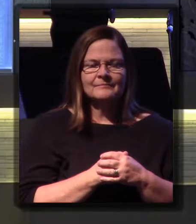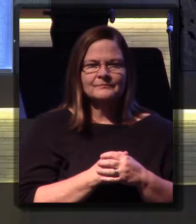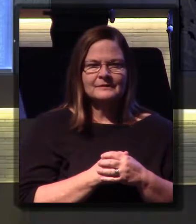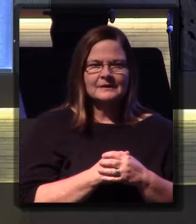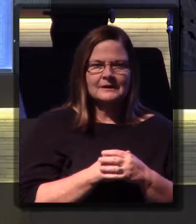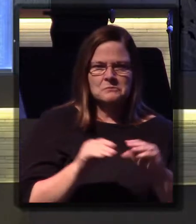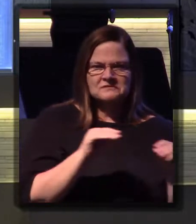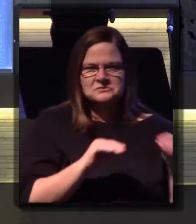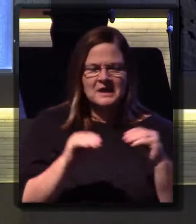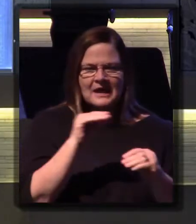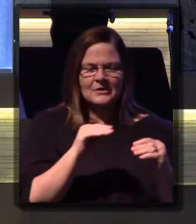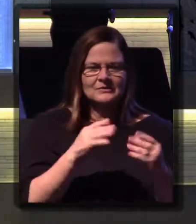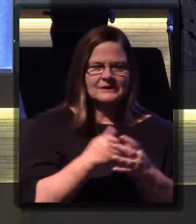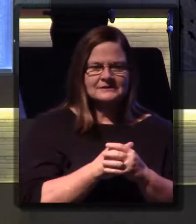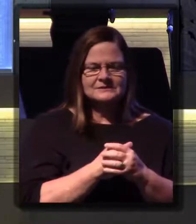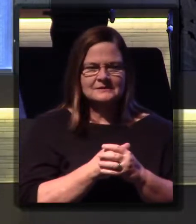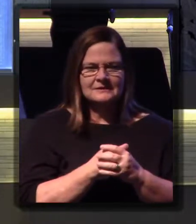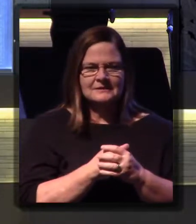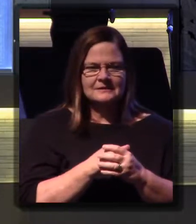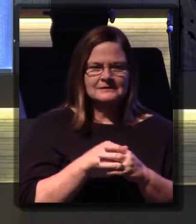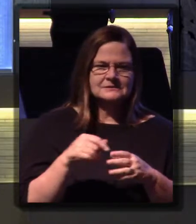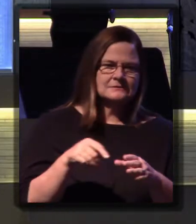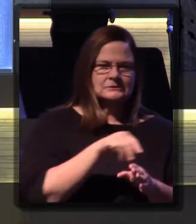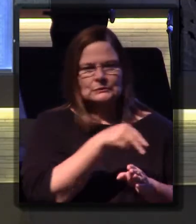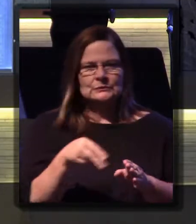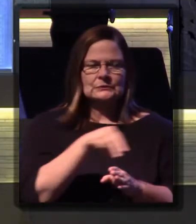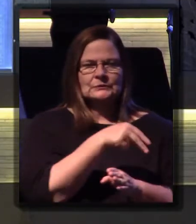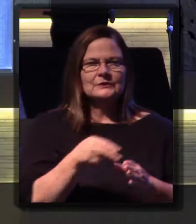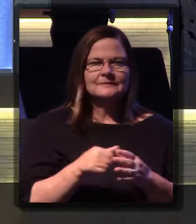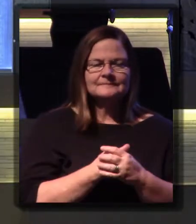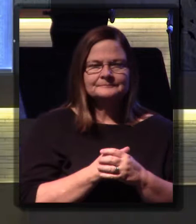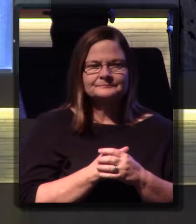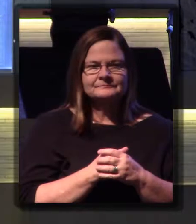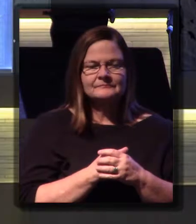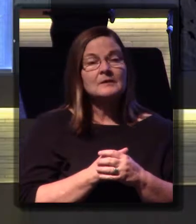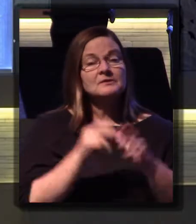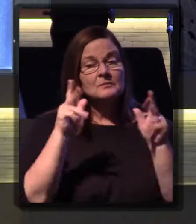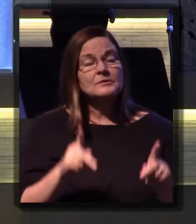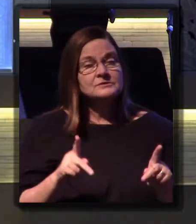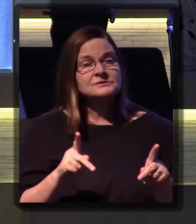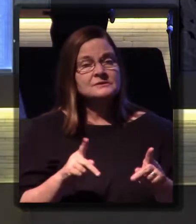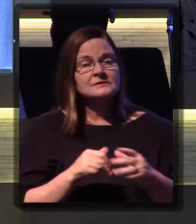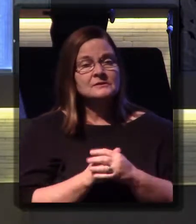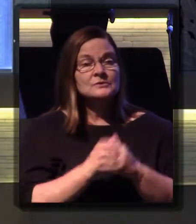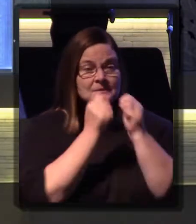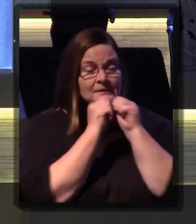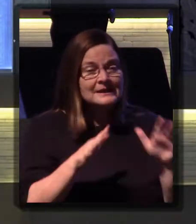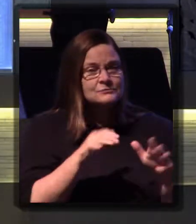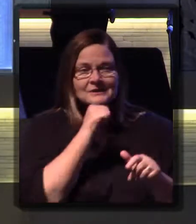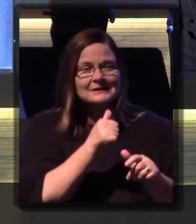anchor for your soul. It's that which moves around, gets jerked about, tossed to and fro.